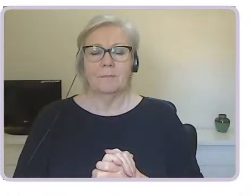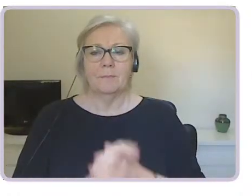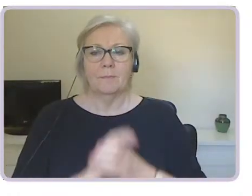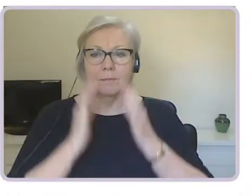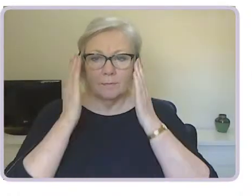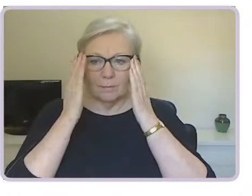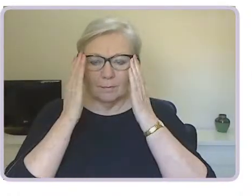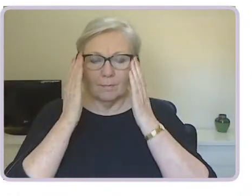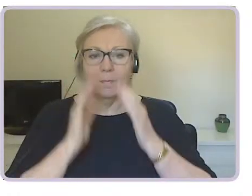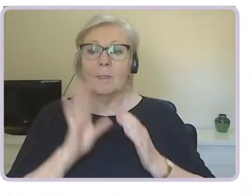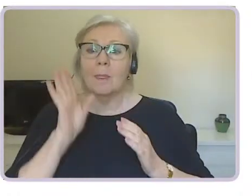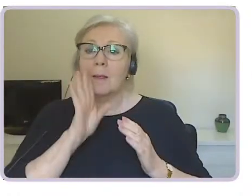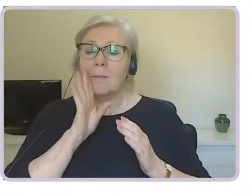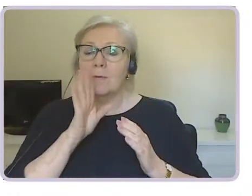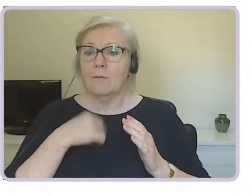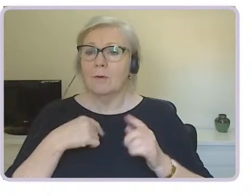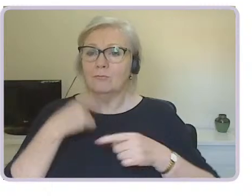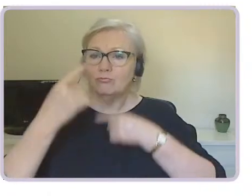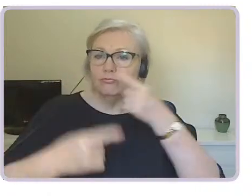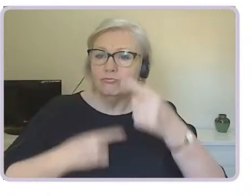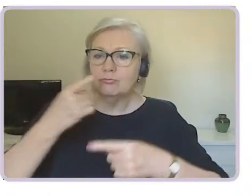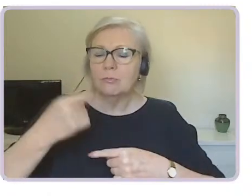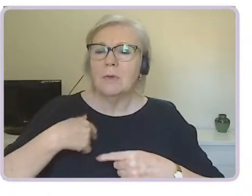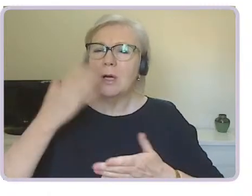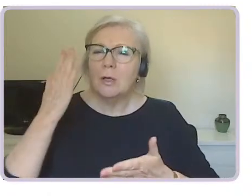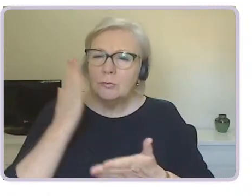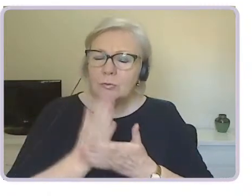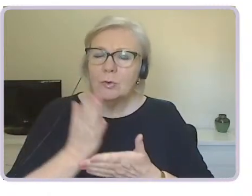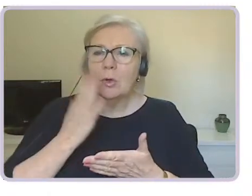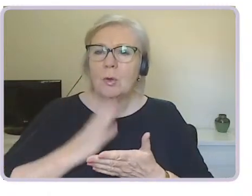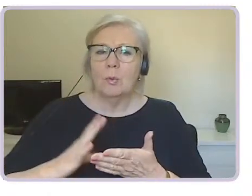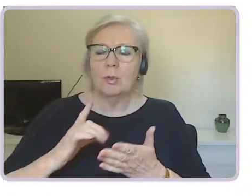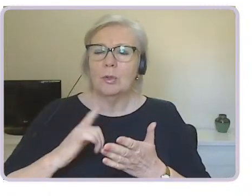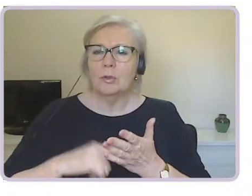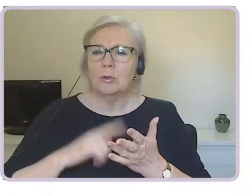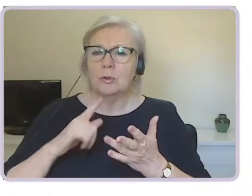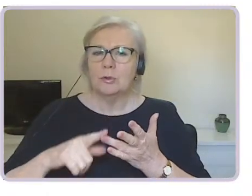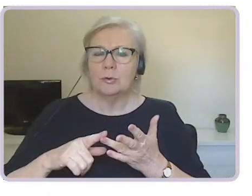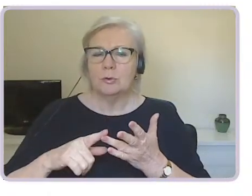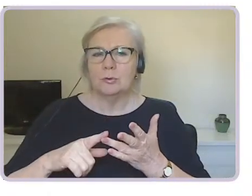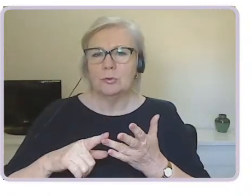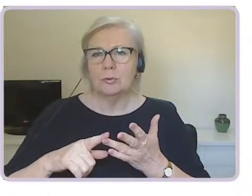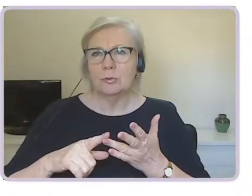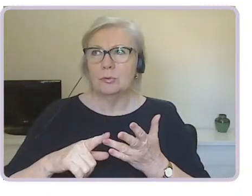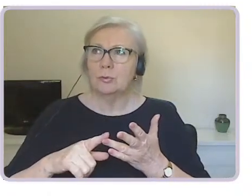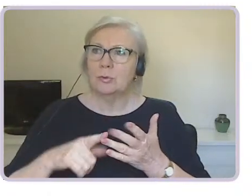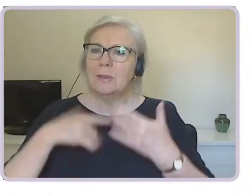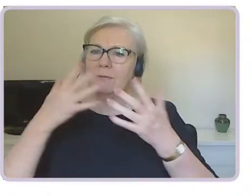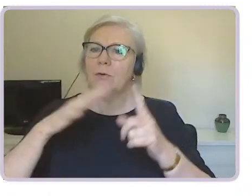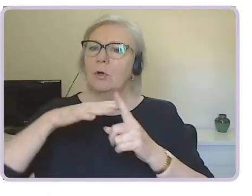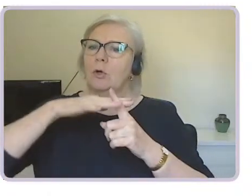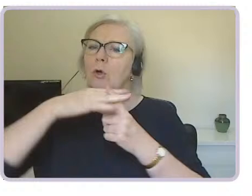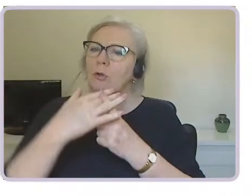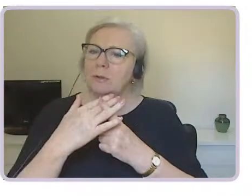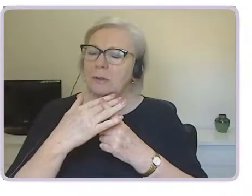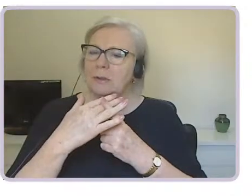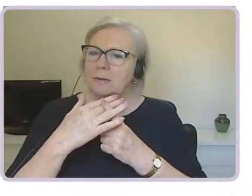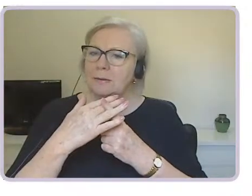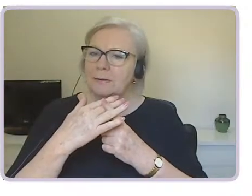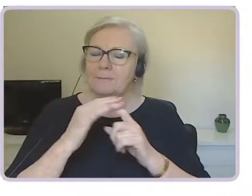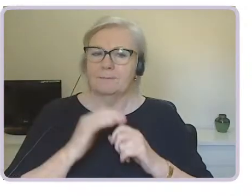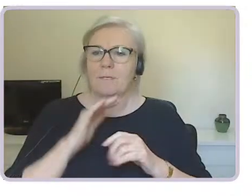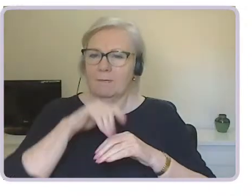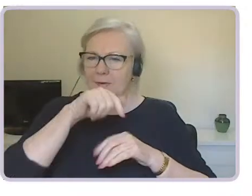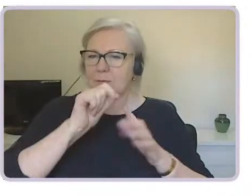Before I do so, I really want to put this program of research into a context for everyone. We've